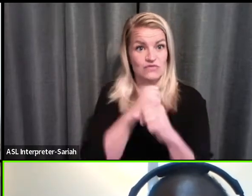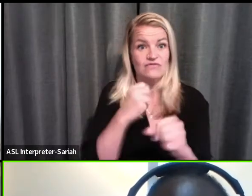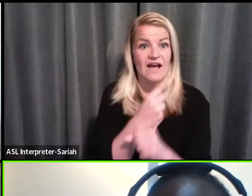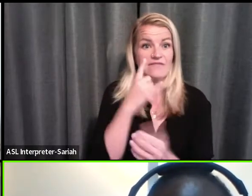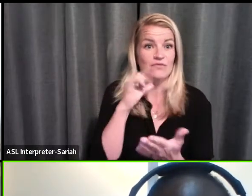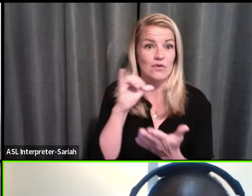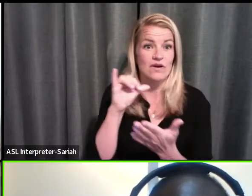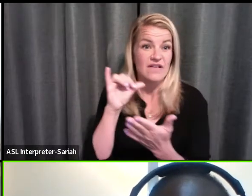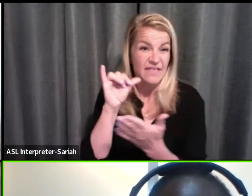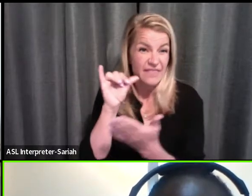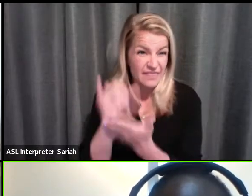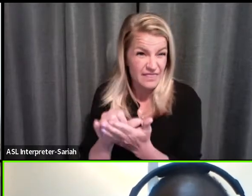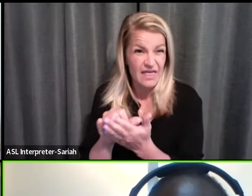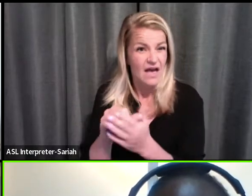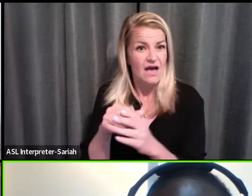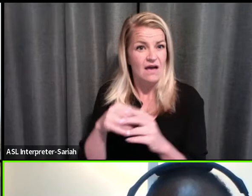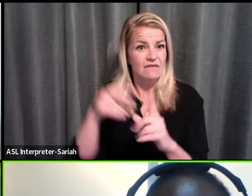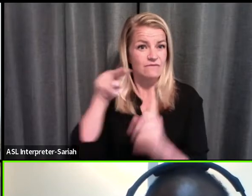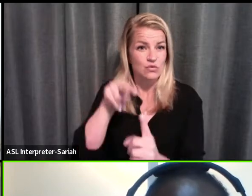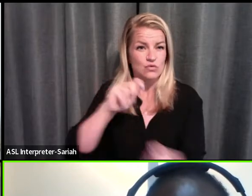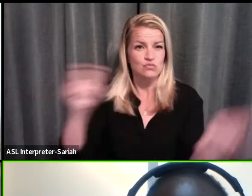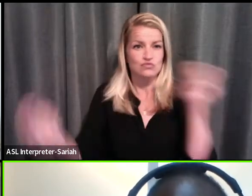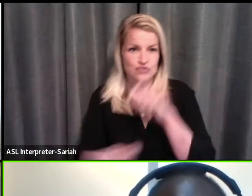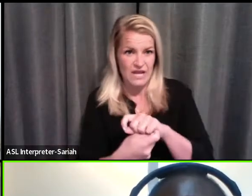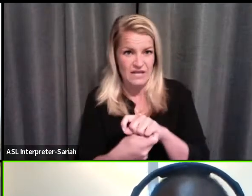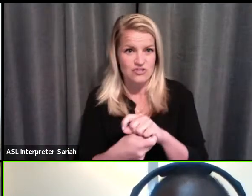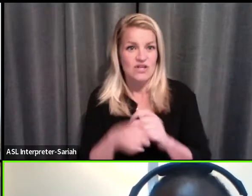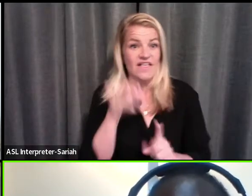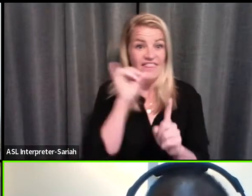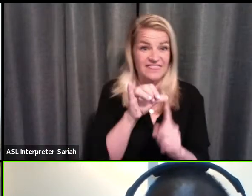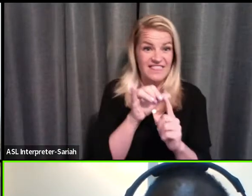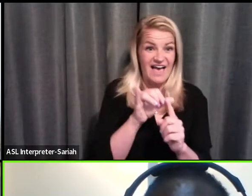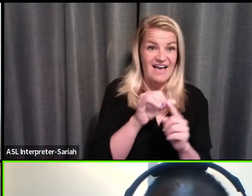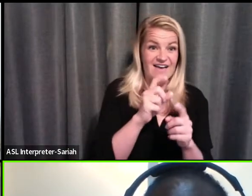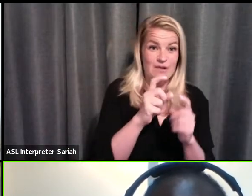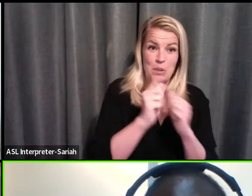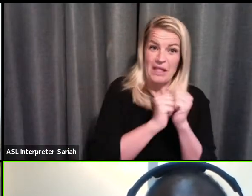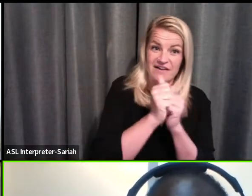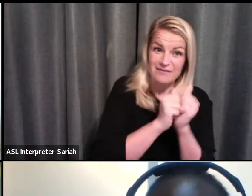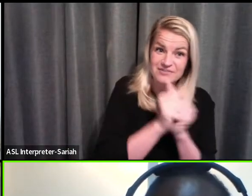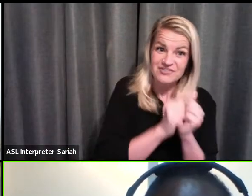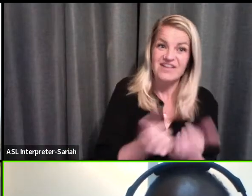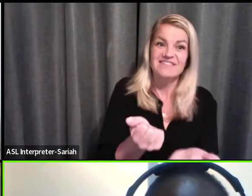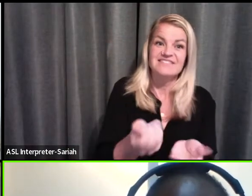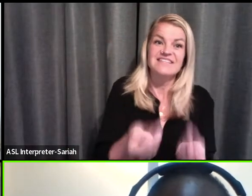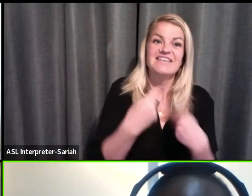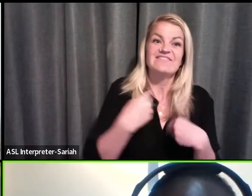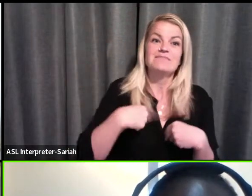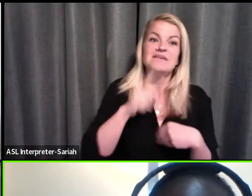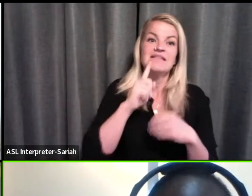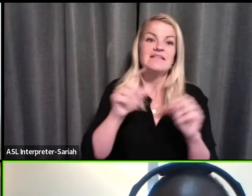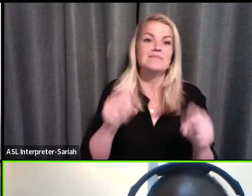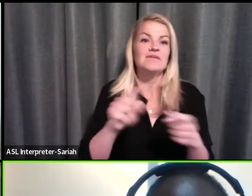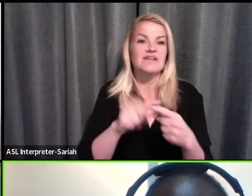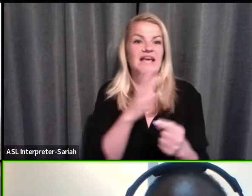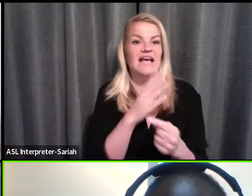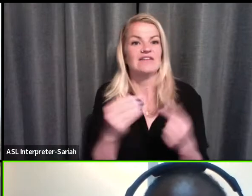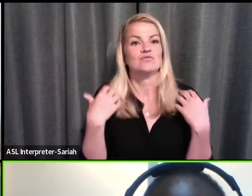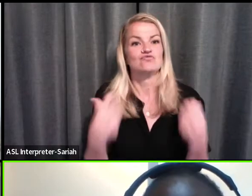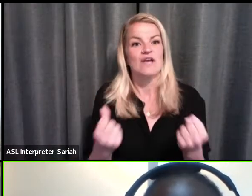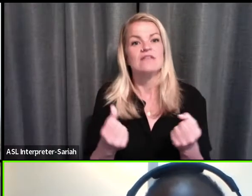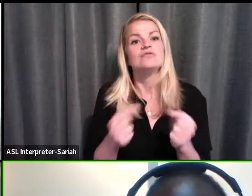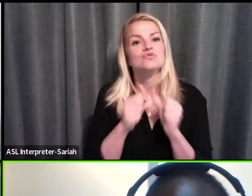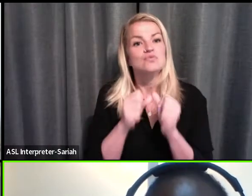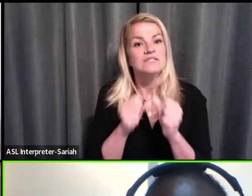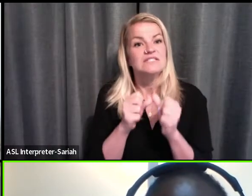this competition has provided an incentive for me to integrate a gender lens into my reporting on peace and